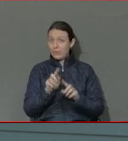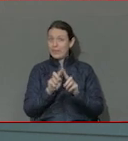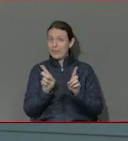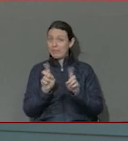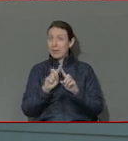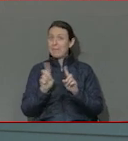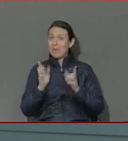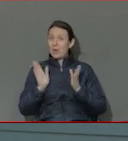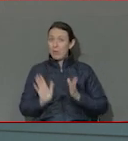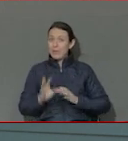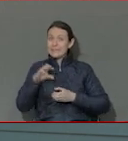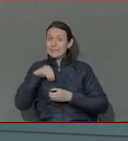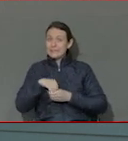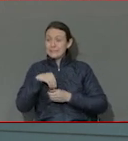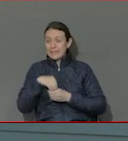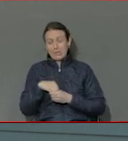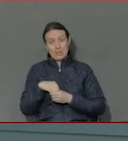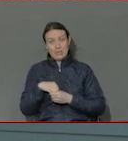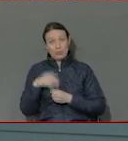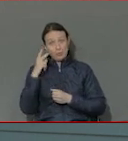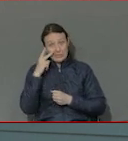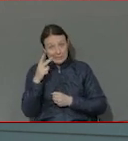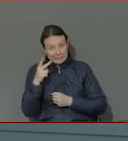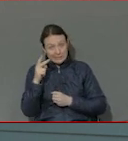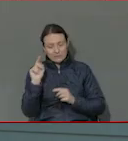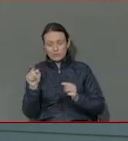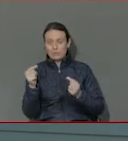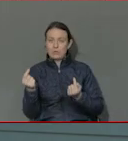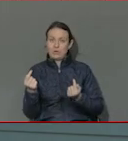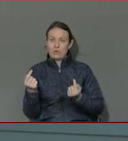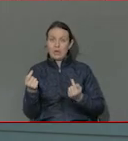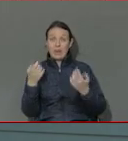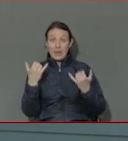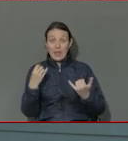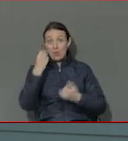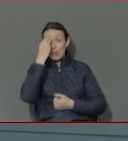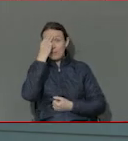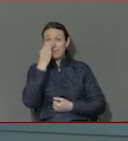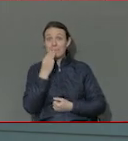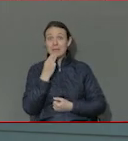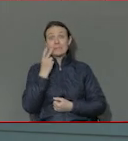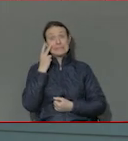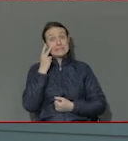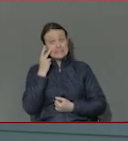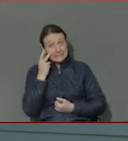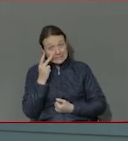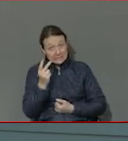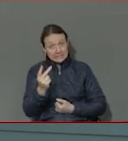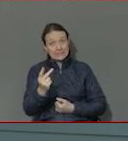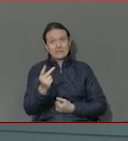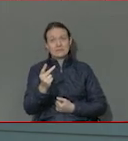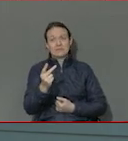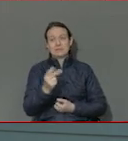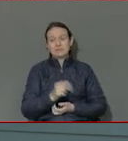must know. We only focus on the differences that are observable in